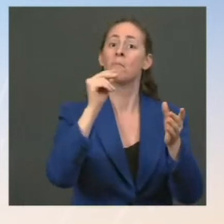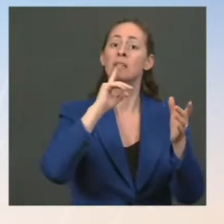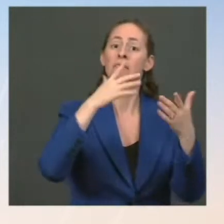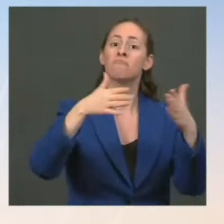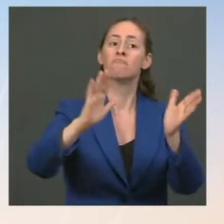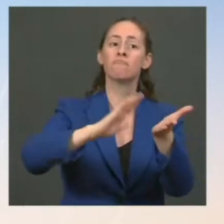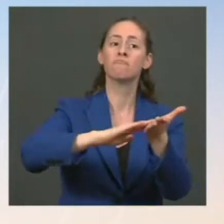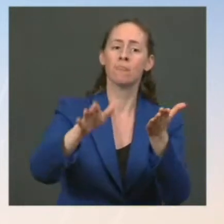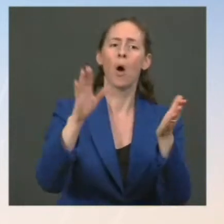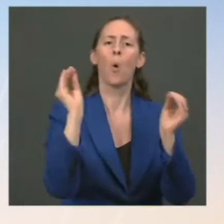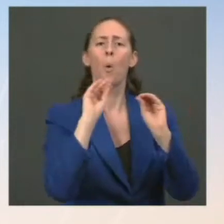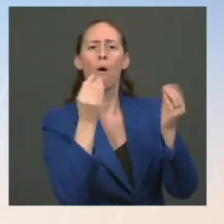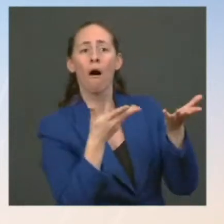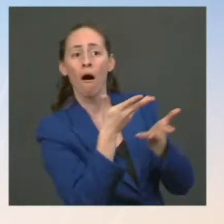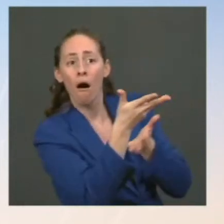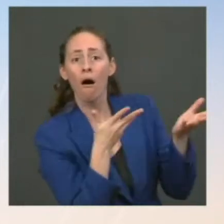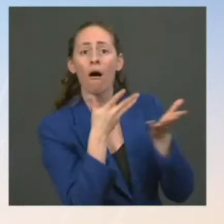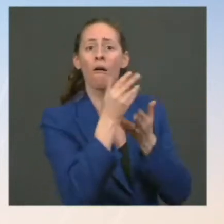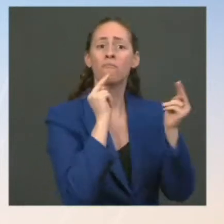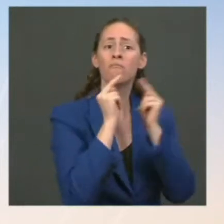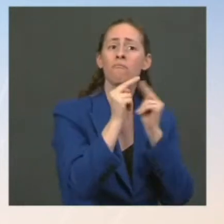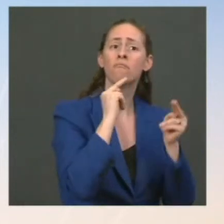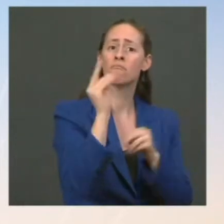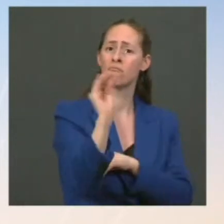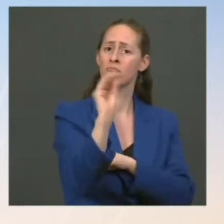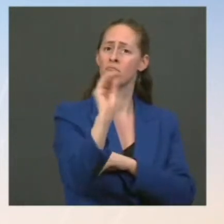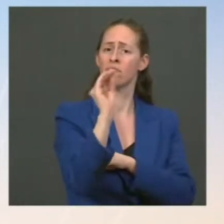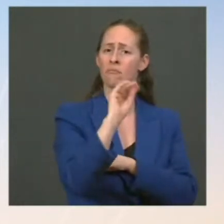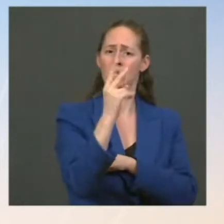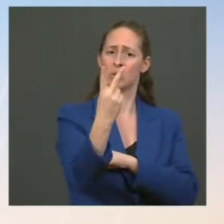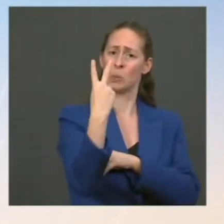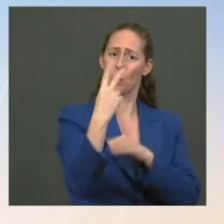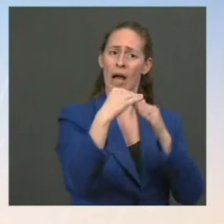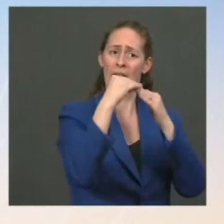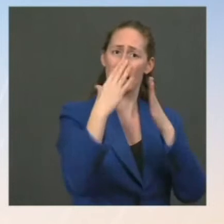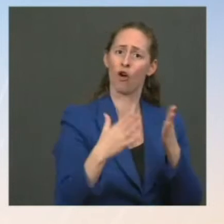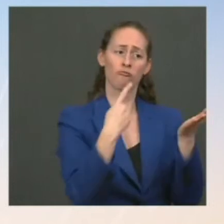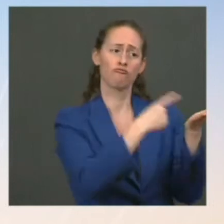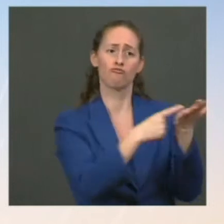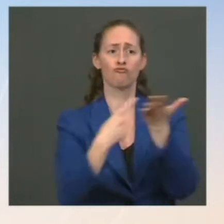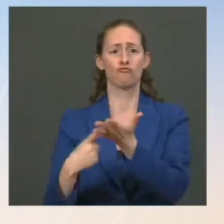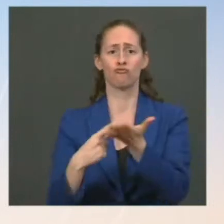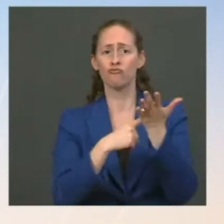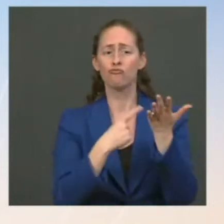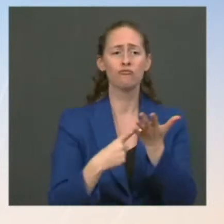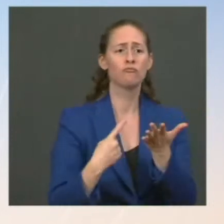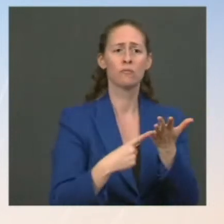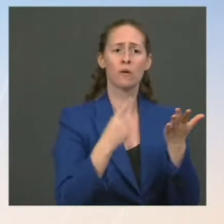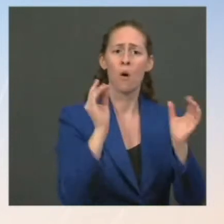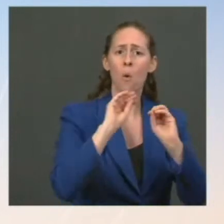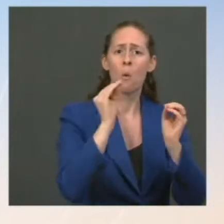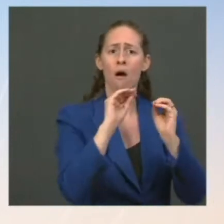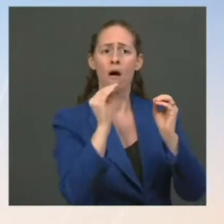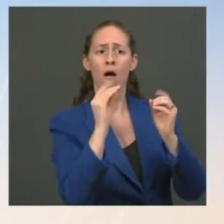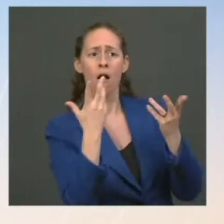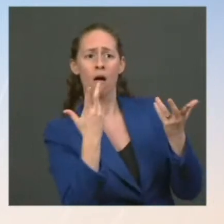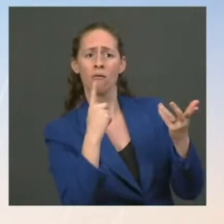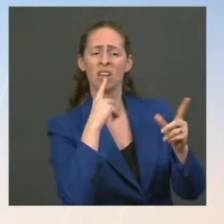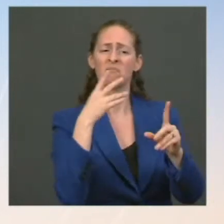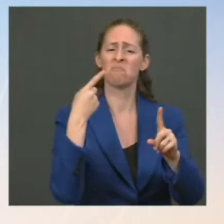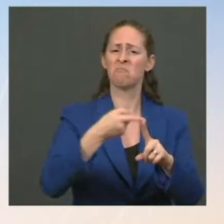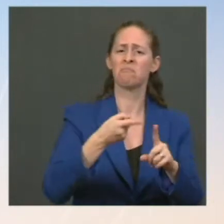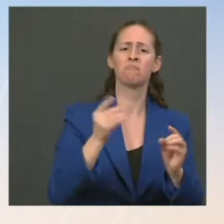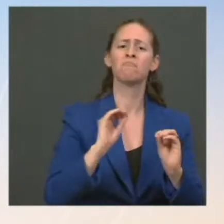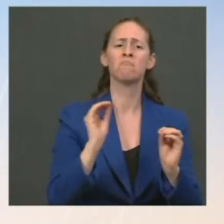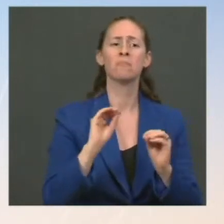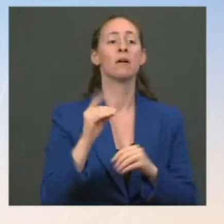this call. These two leaders raised the cases of these individuals, but there was no negotiation about it. It was President Biden